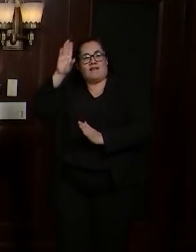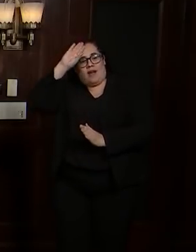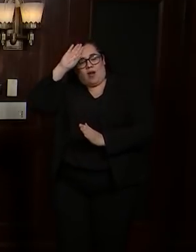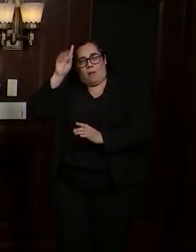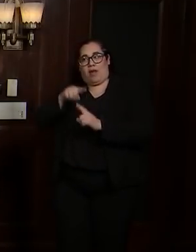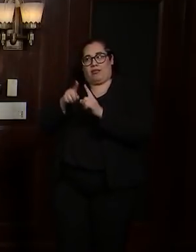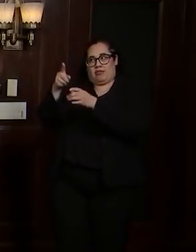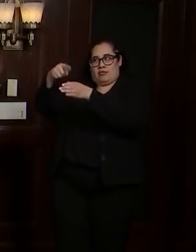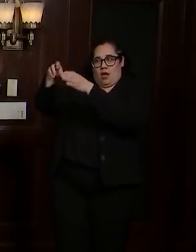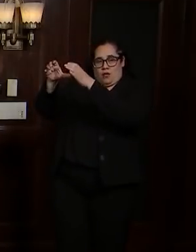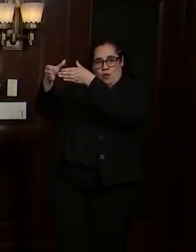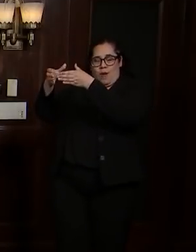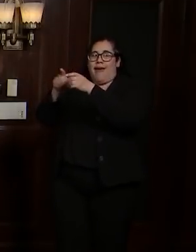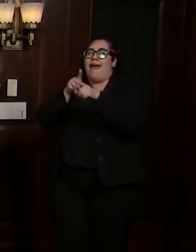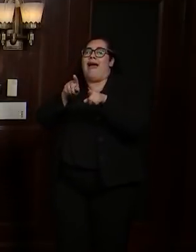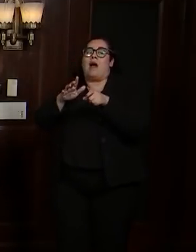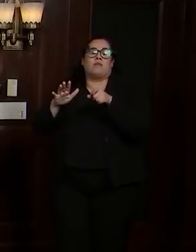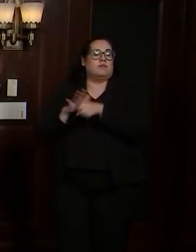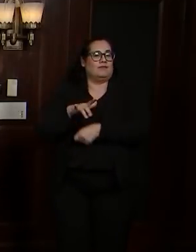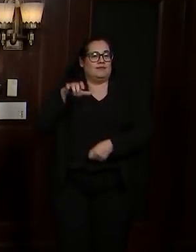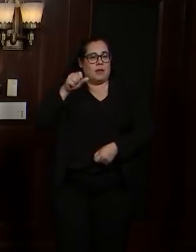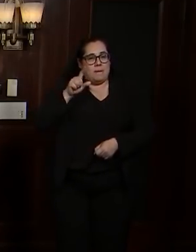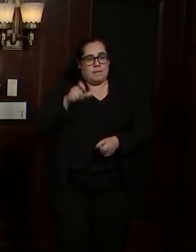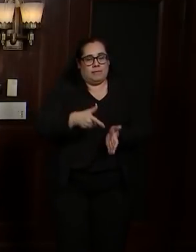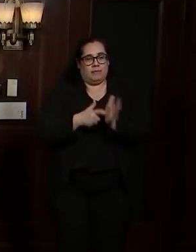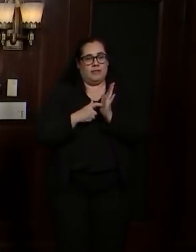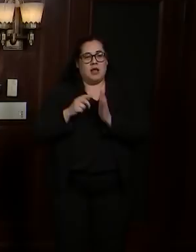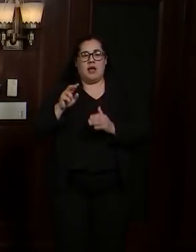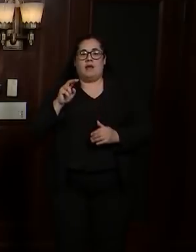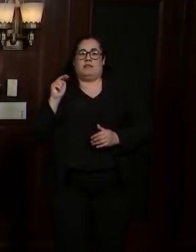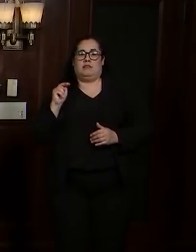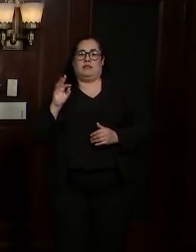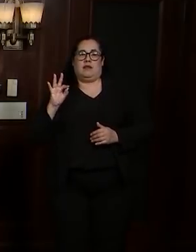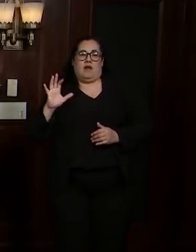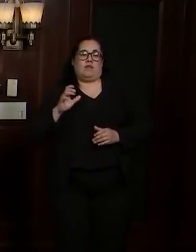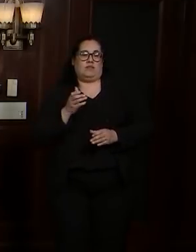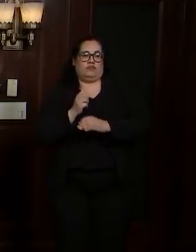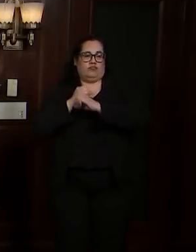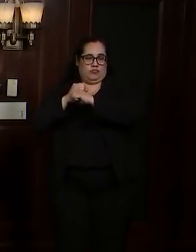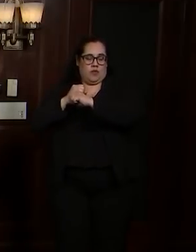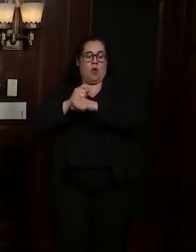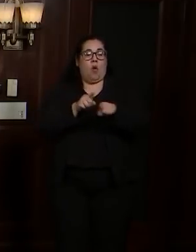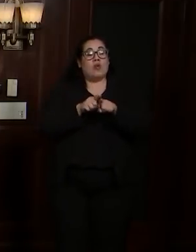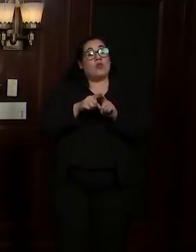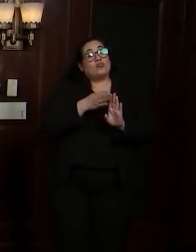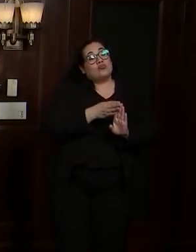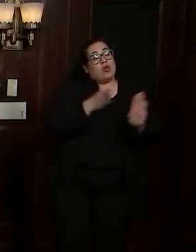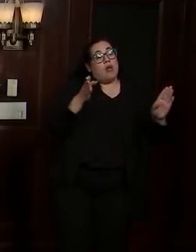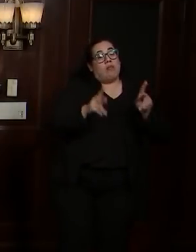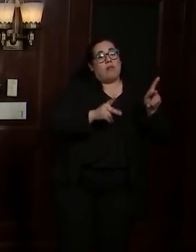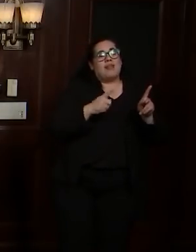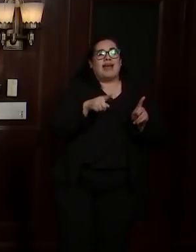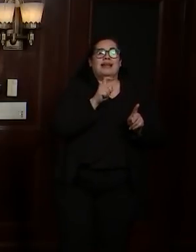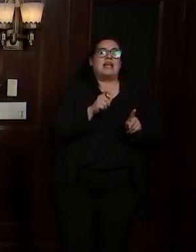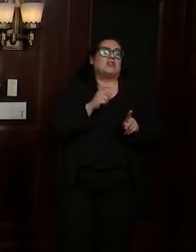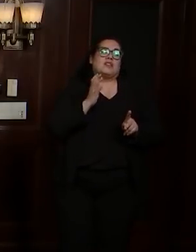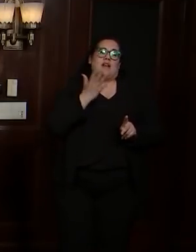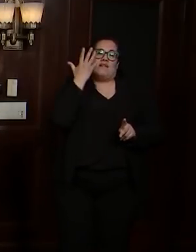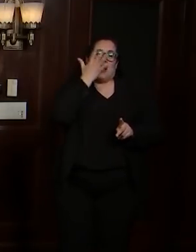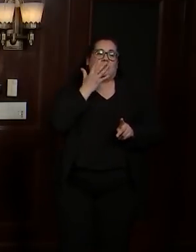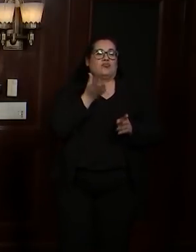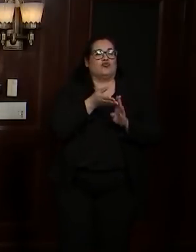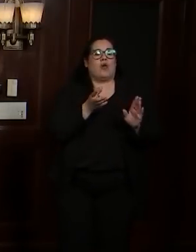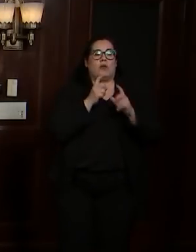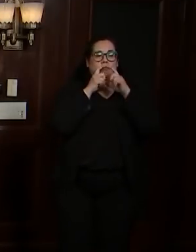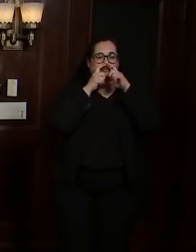Those are ones who absolutely medically need the medical protection. And for the general public, they need a face covering. There